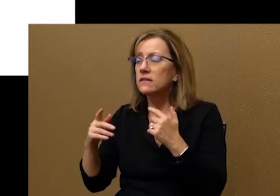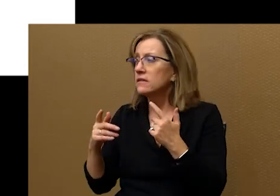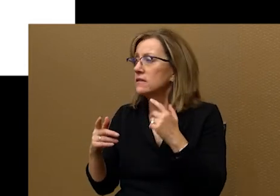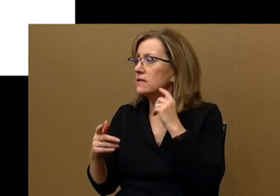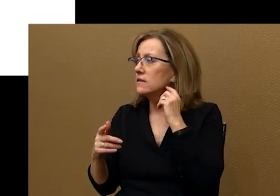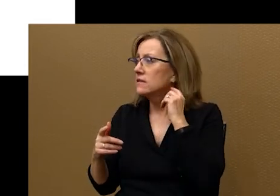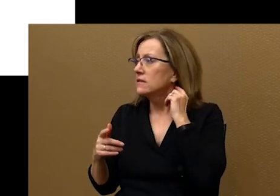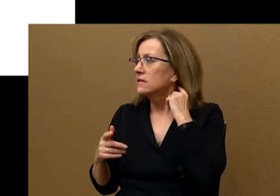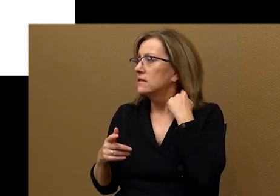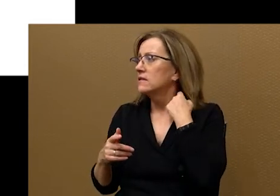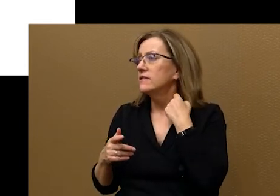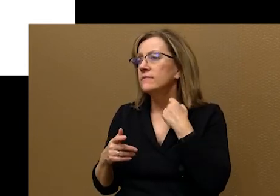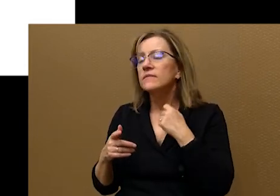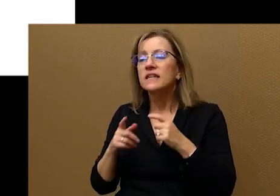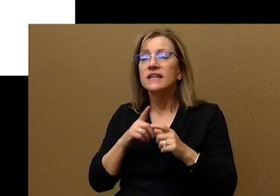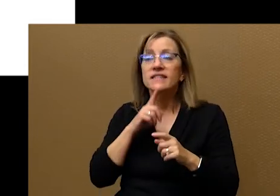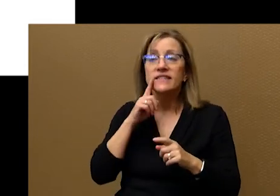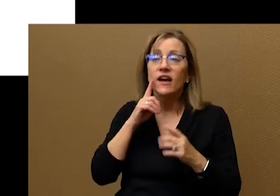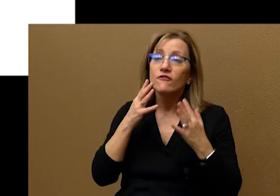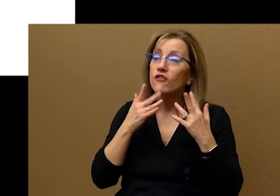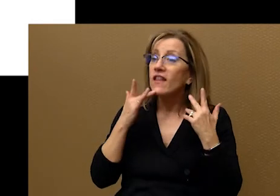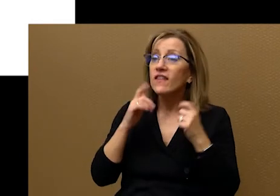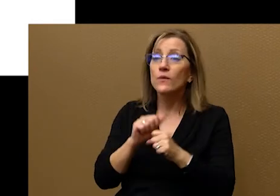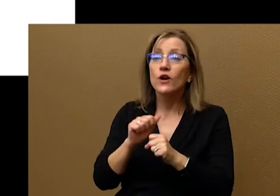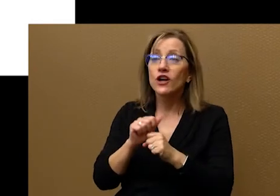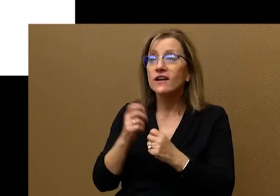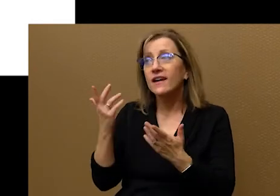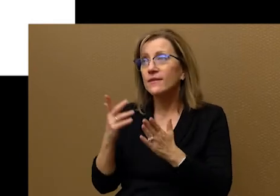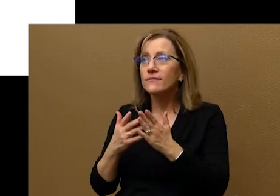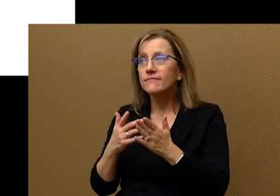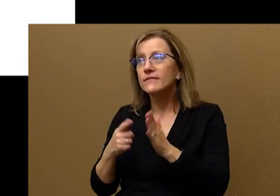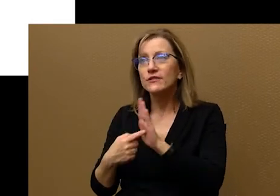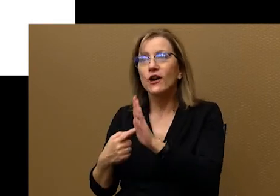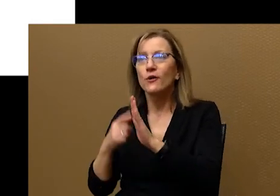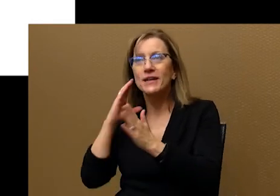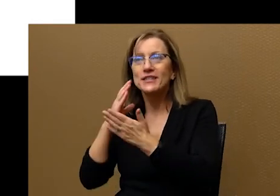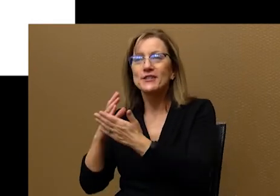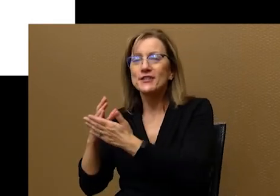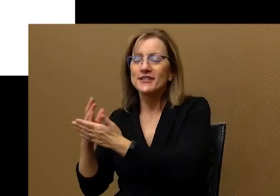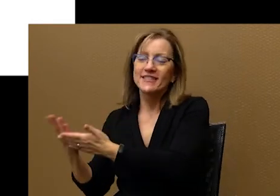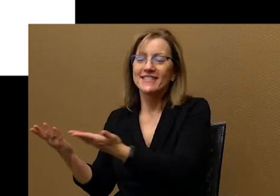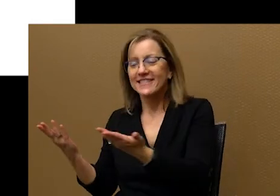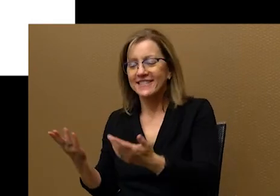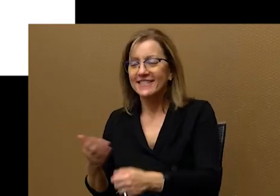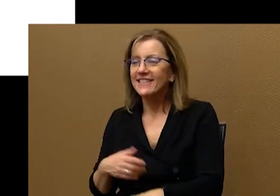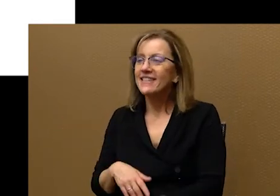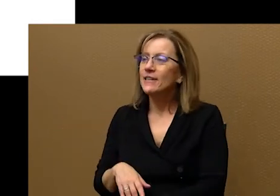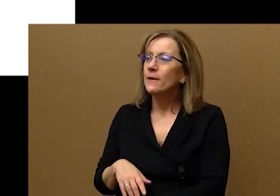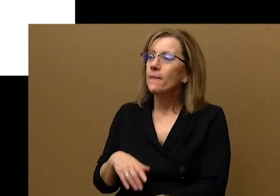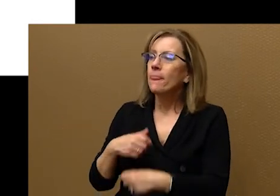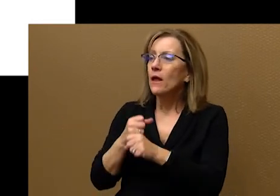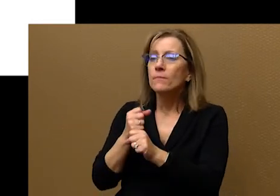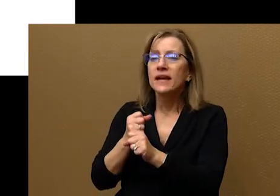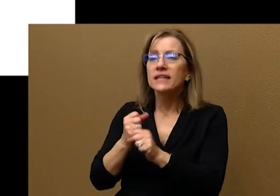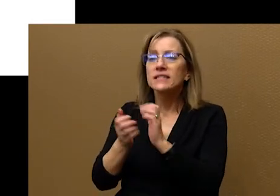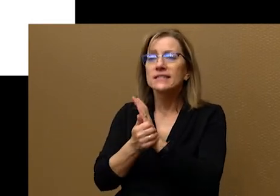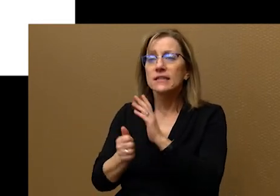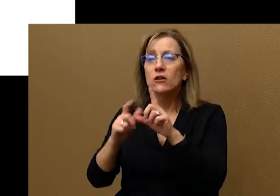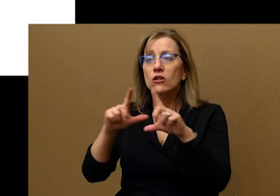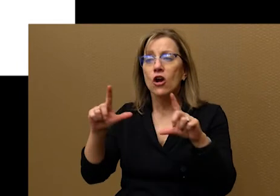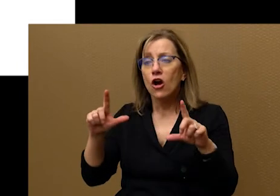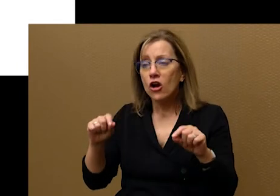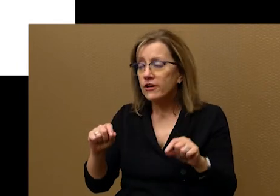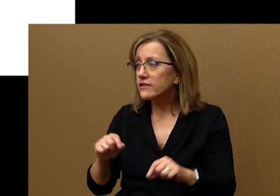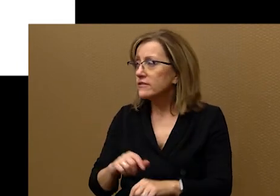course, deaf-friendly work is you develop pictures for everything. So we have pictures, and we would create skill cards. And we